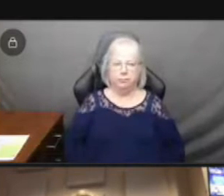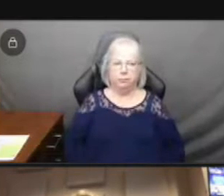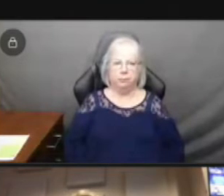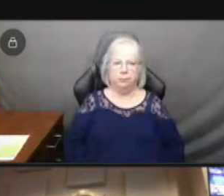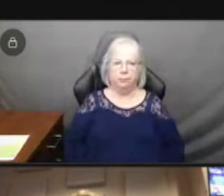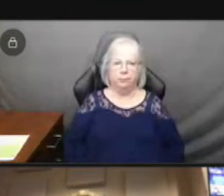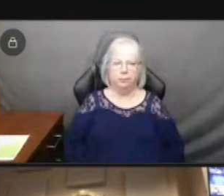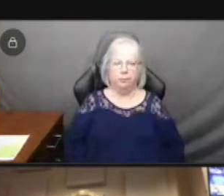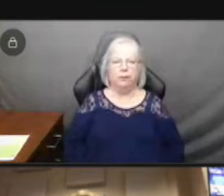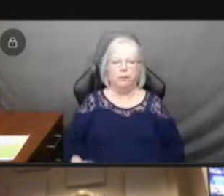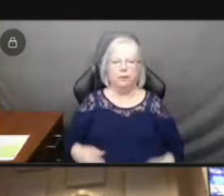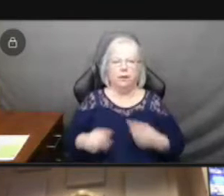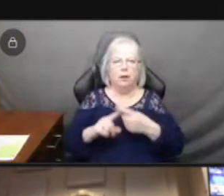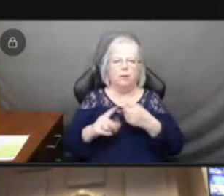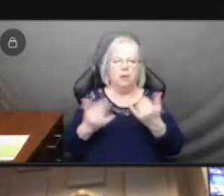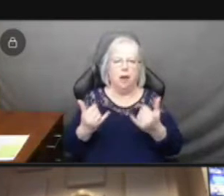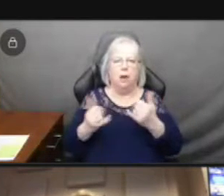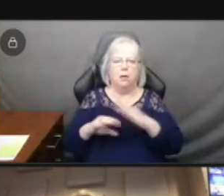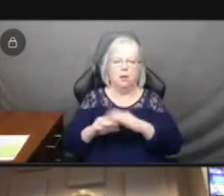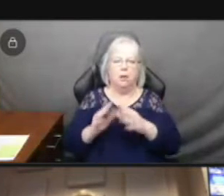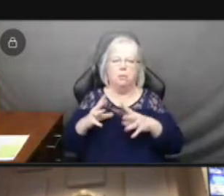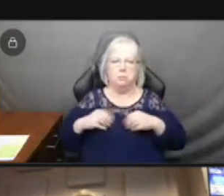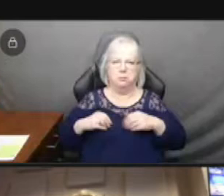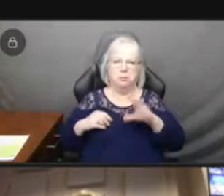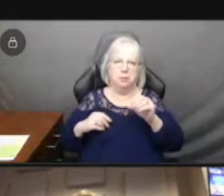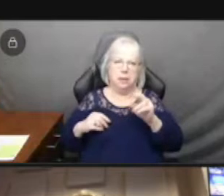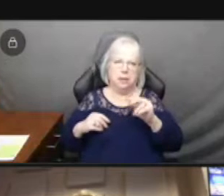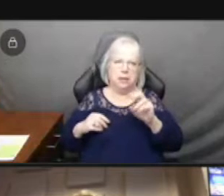of the consent agenda.